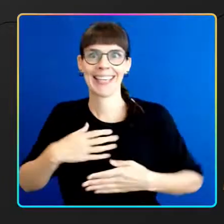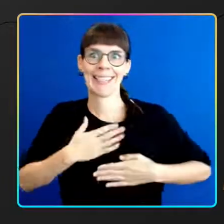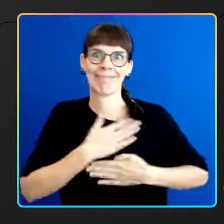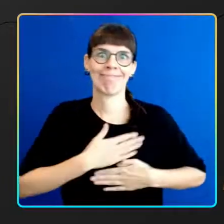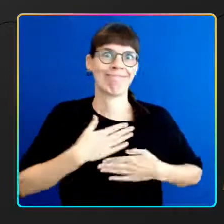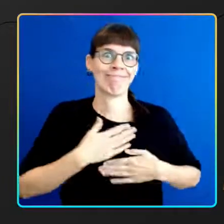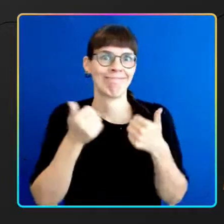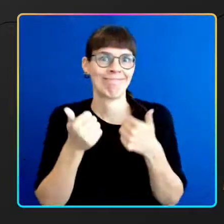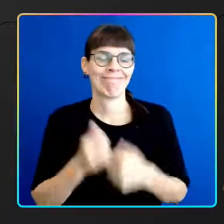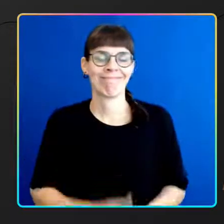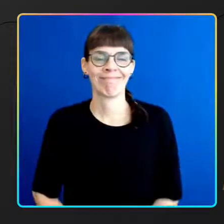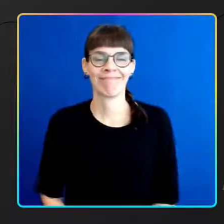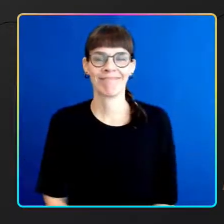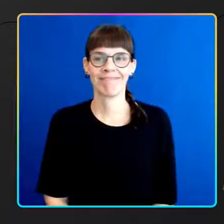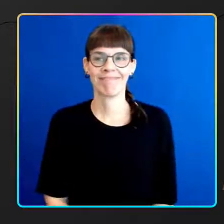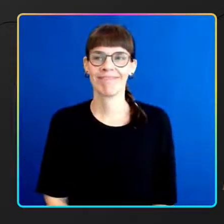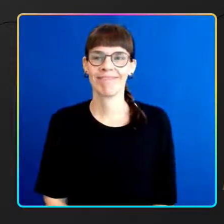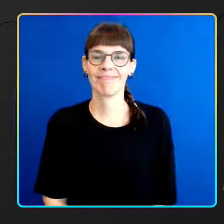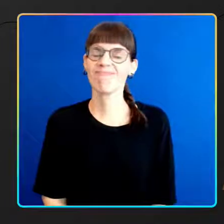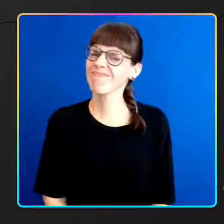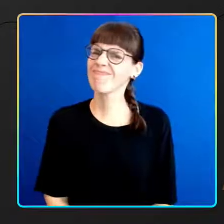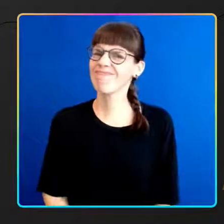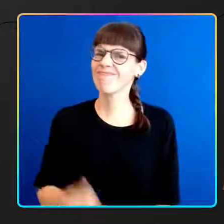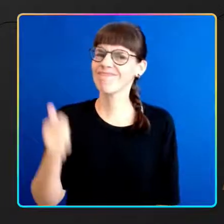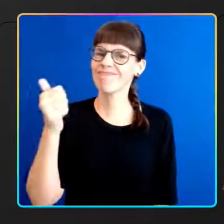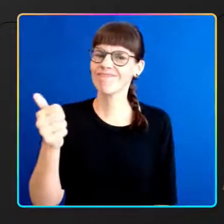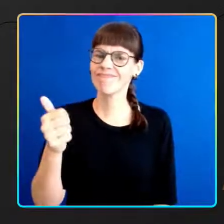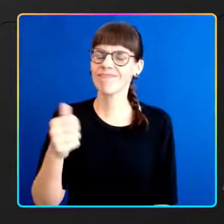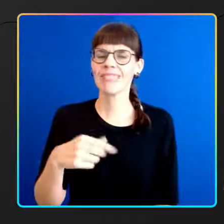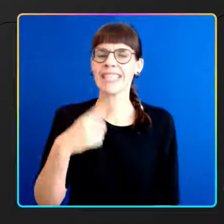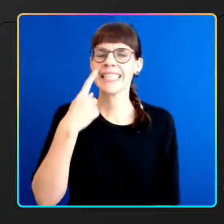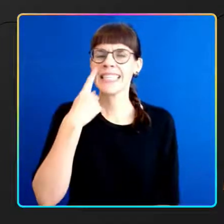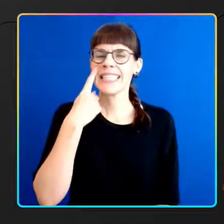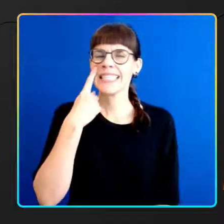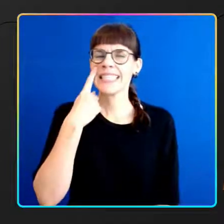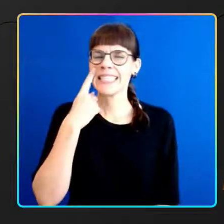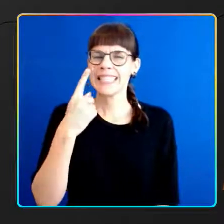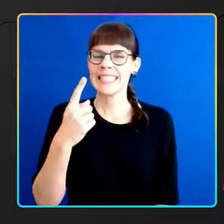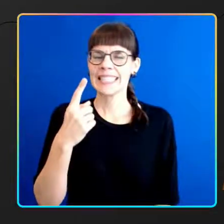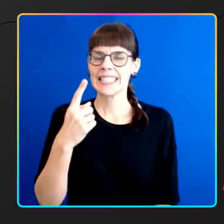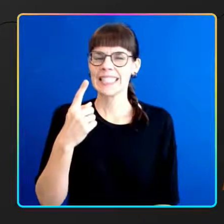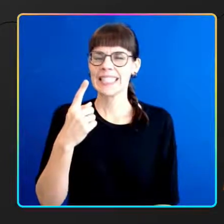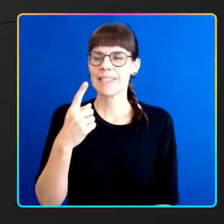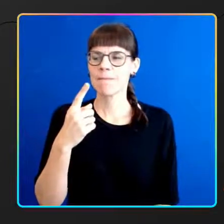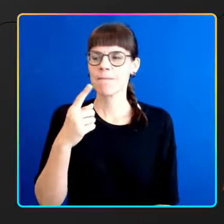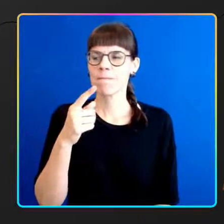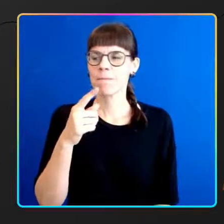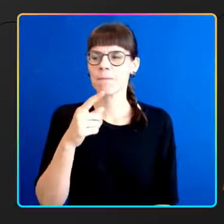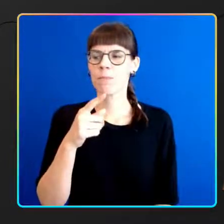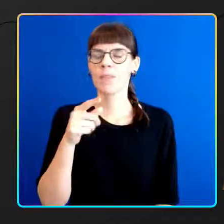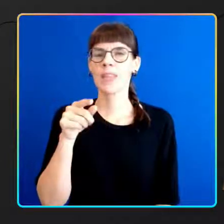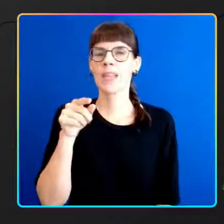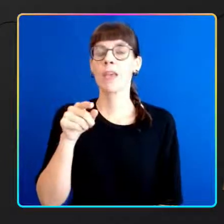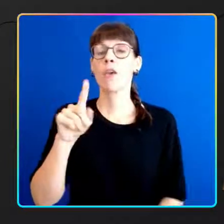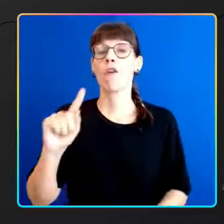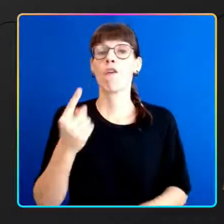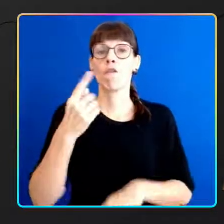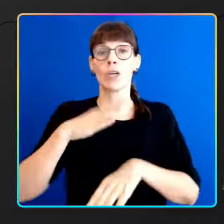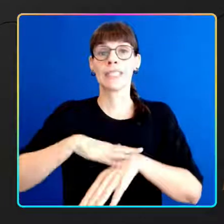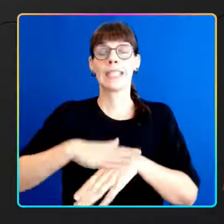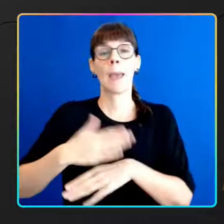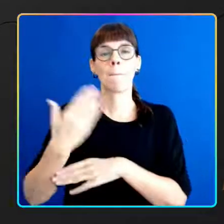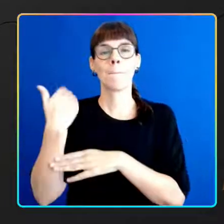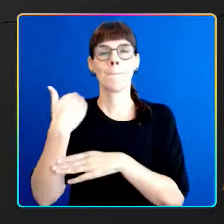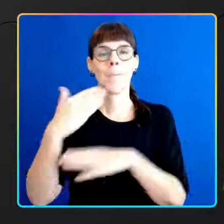really cool. I saw Lope.ai you're talking about. I saw that for the first time on the Global AI Student Conference last